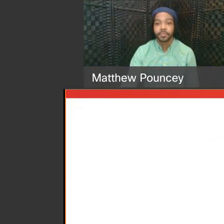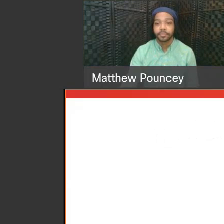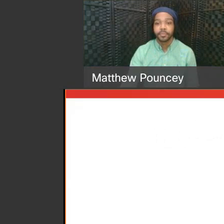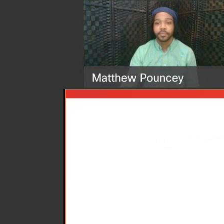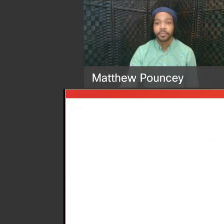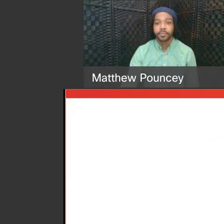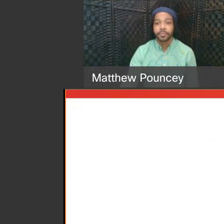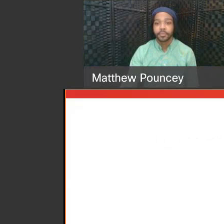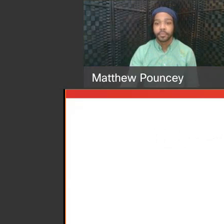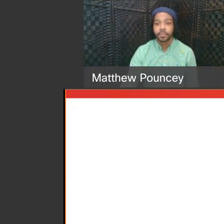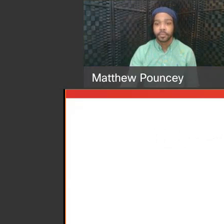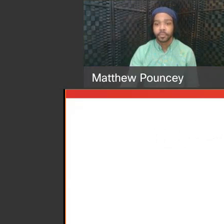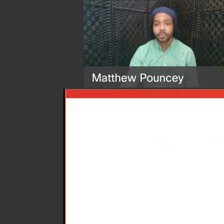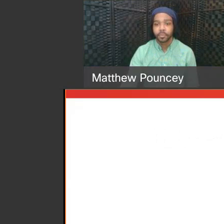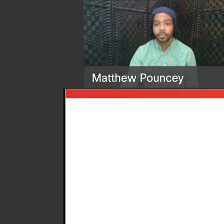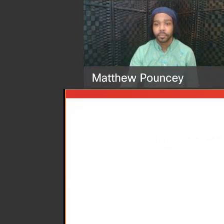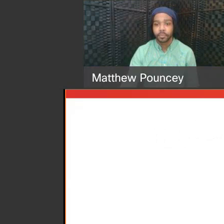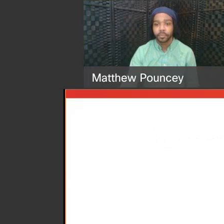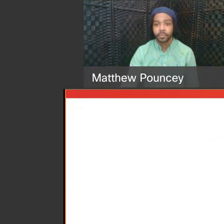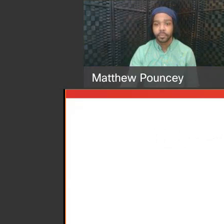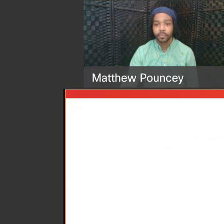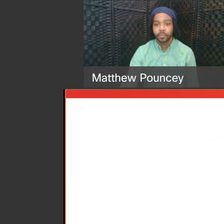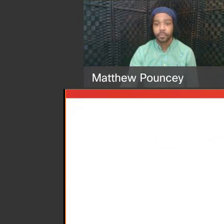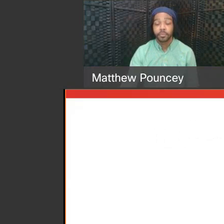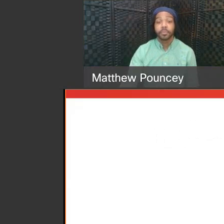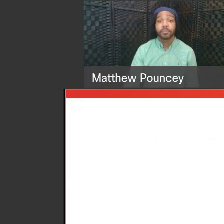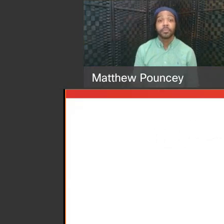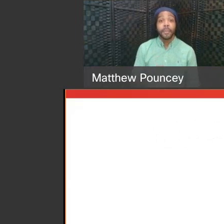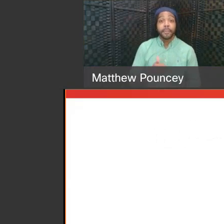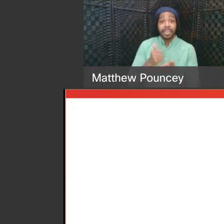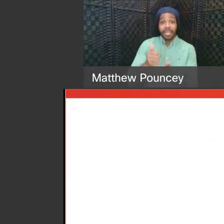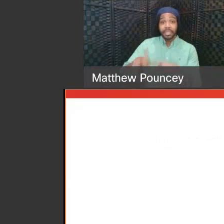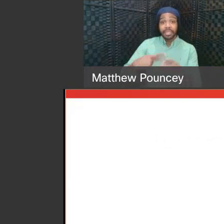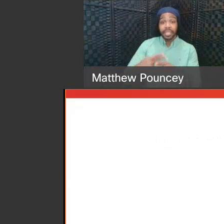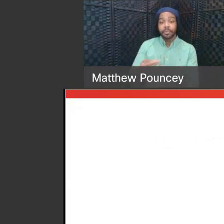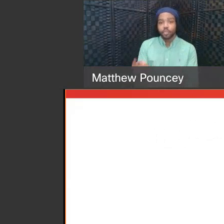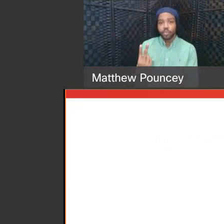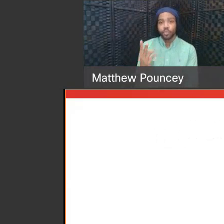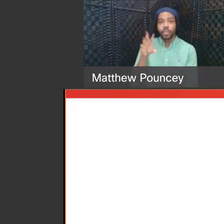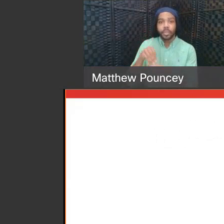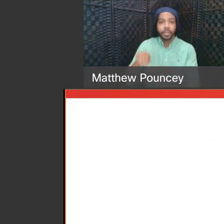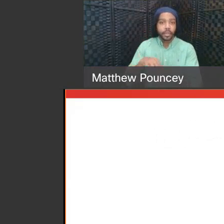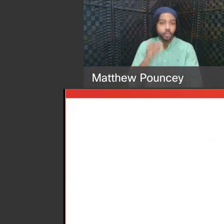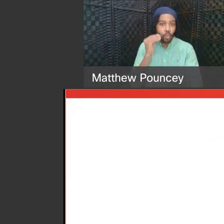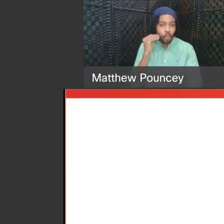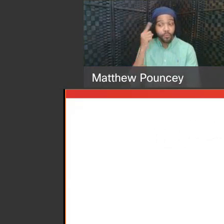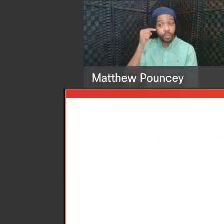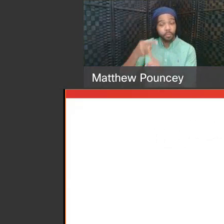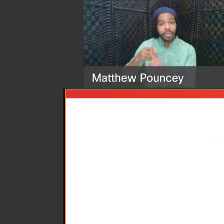So by placement type in our larger placements, that's 2 people in natural homes in December who have